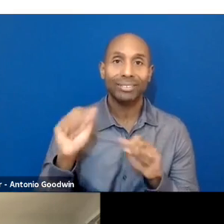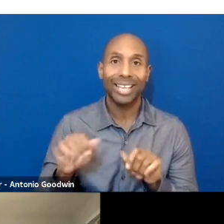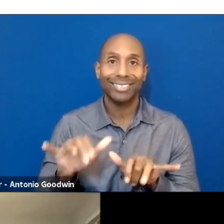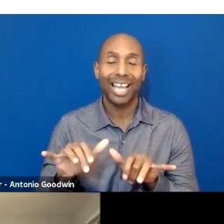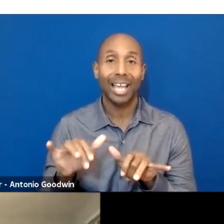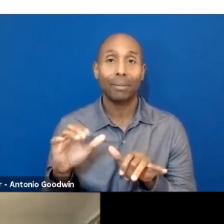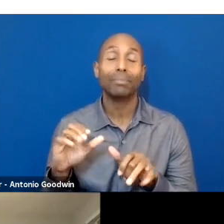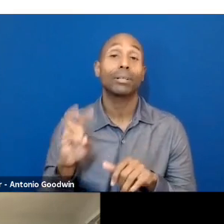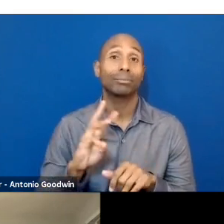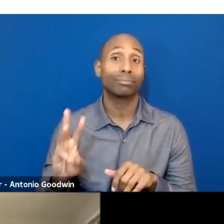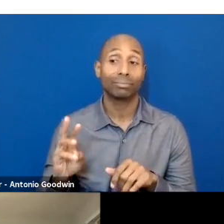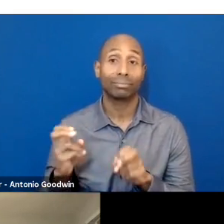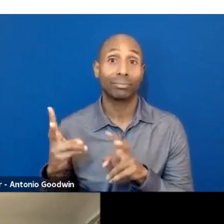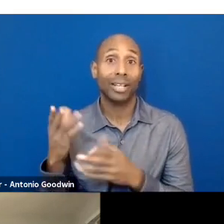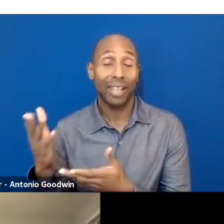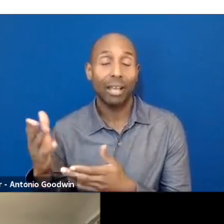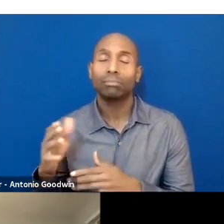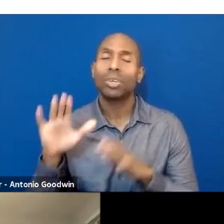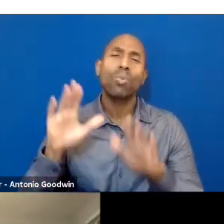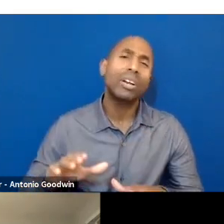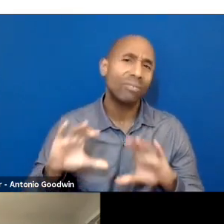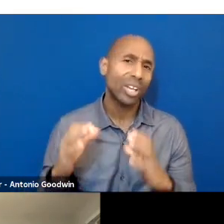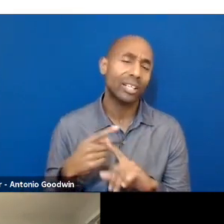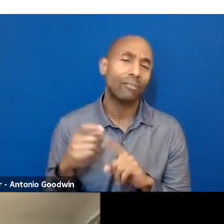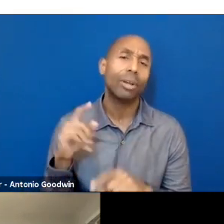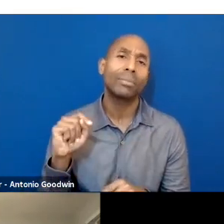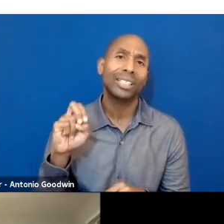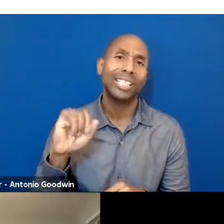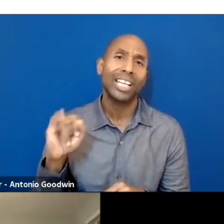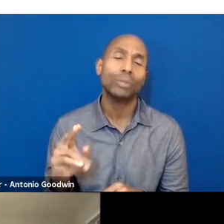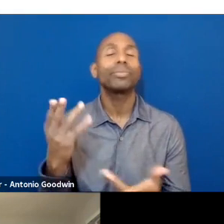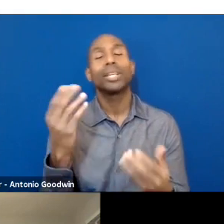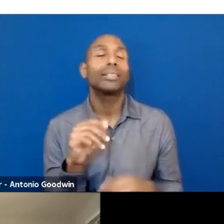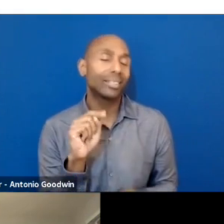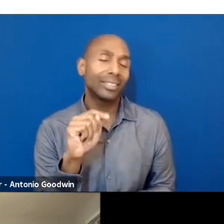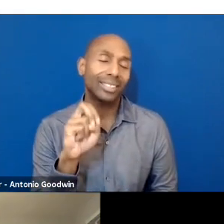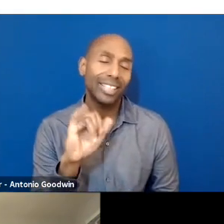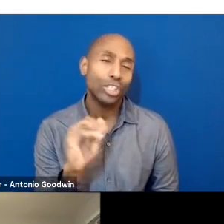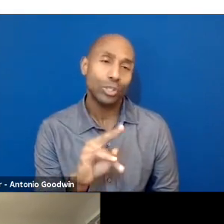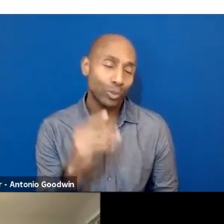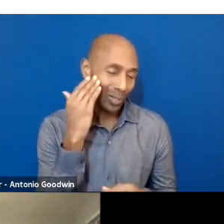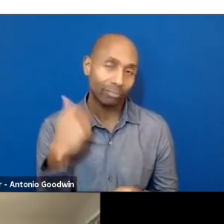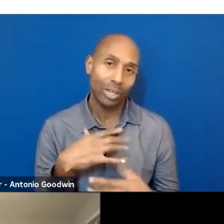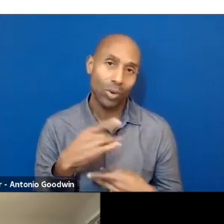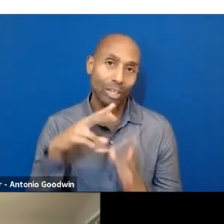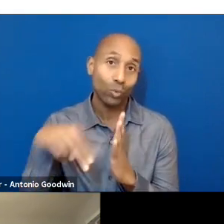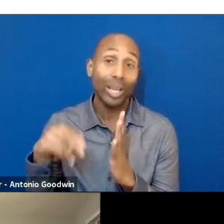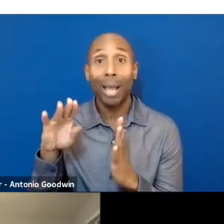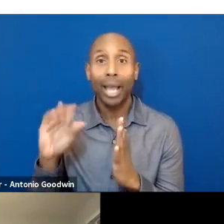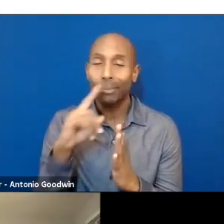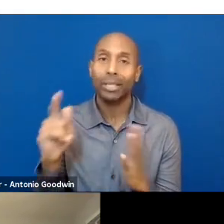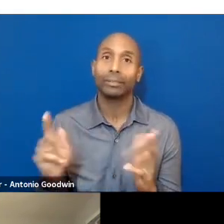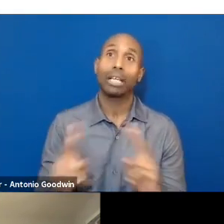Teju, you know, I don't like to read a bio because it's so formal. So in your words, do you want to give us a quick intro to some of